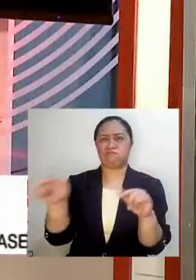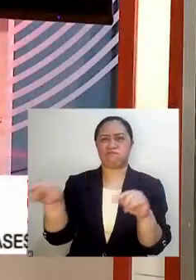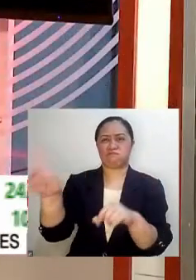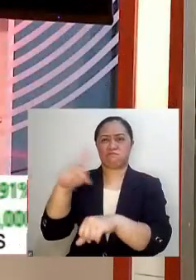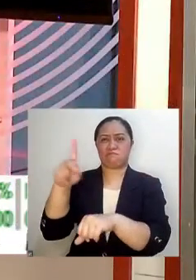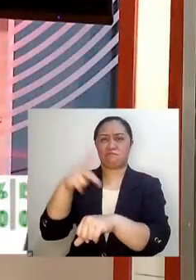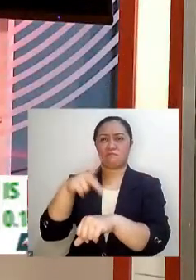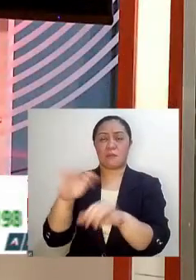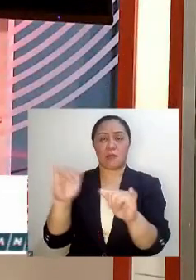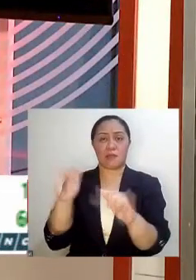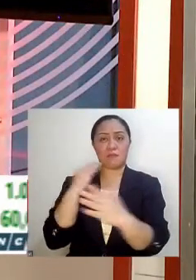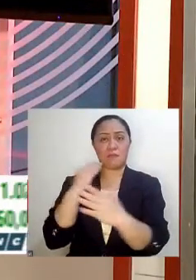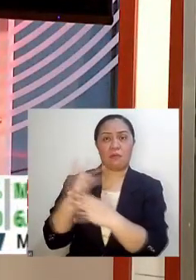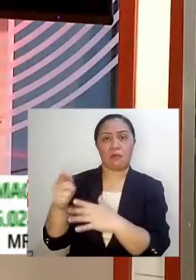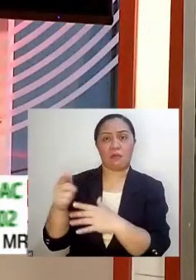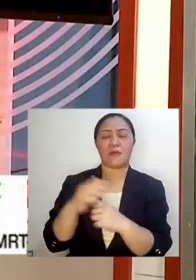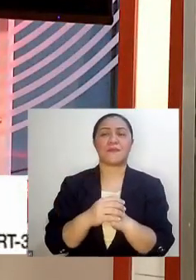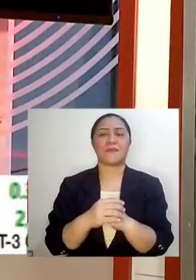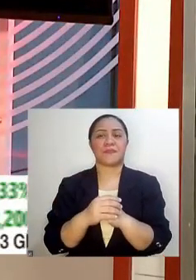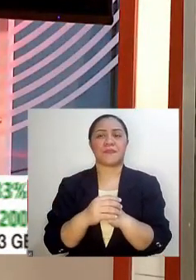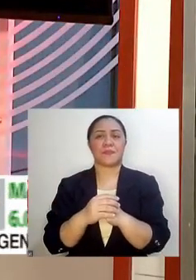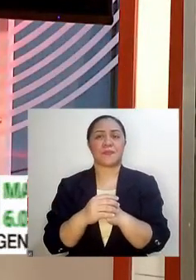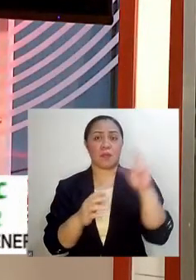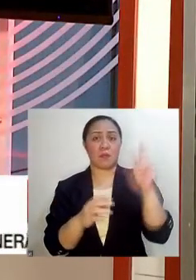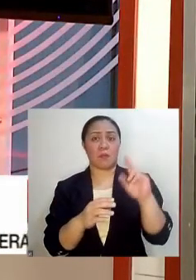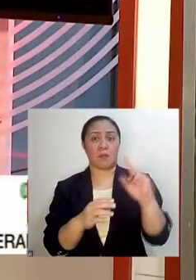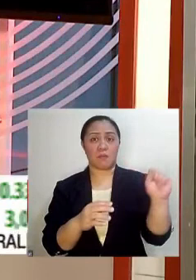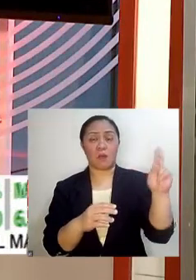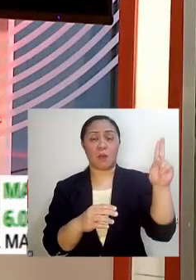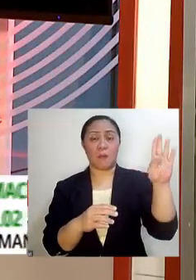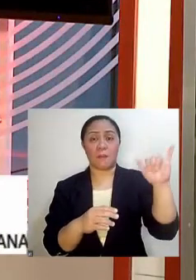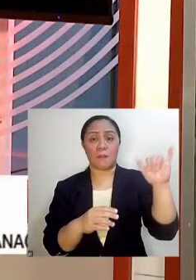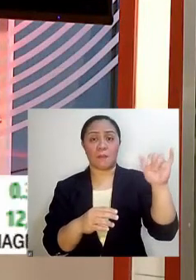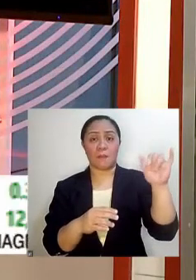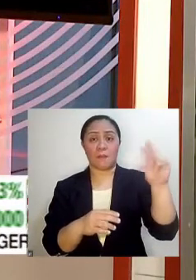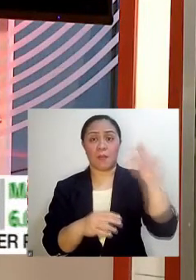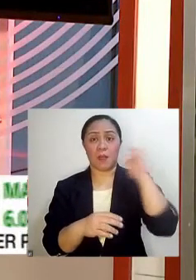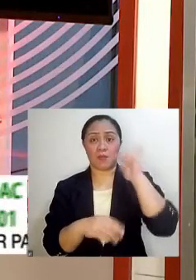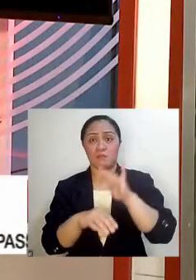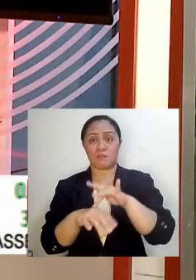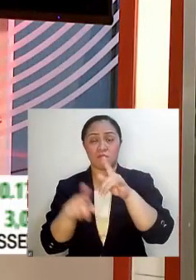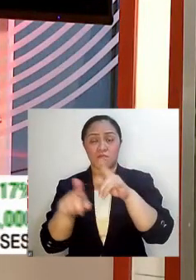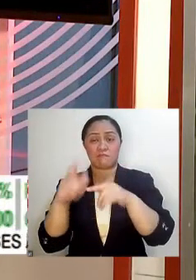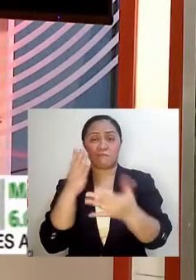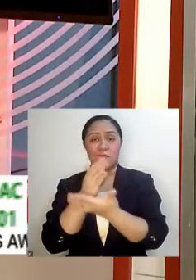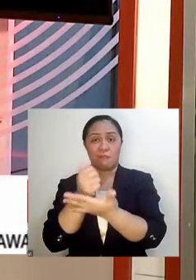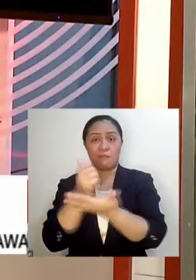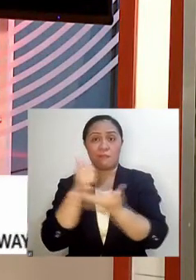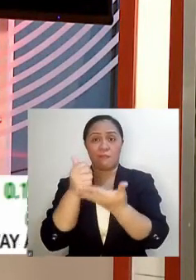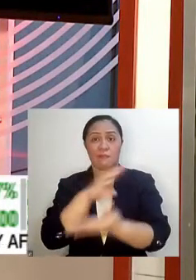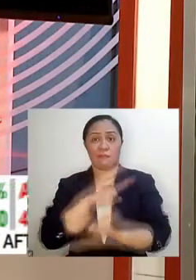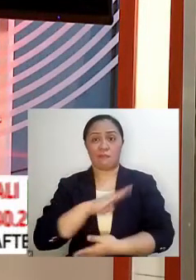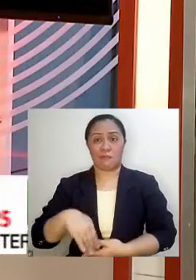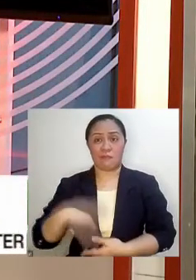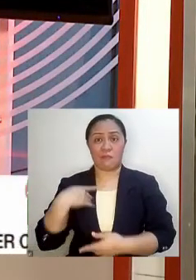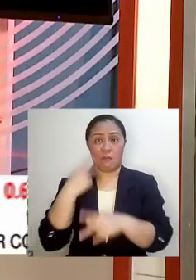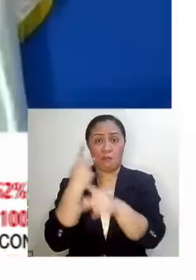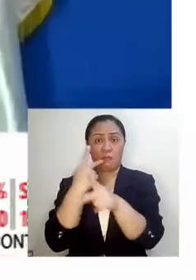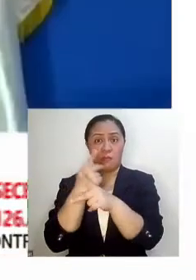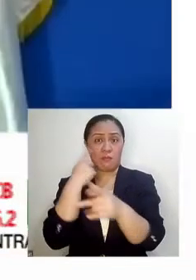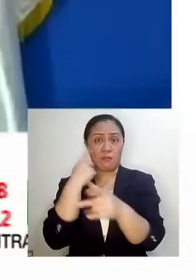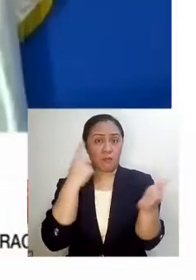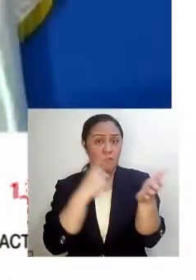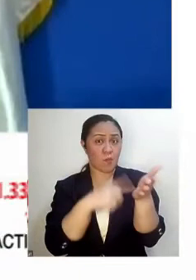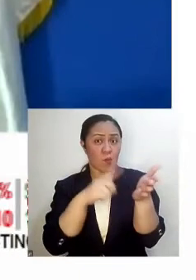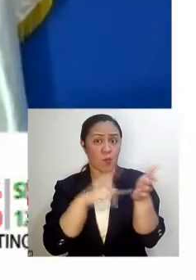The Biden administration touching base with its allies to help Beijing or to help keep Beijing in check. Philippine